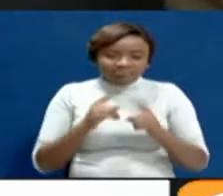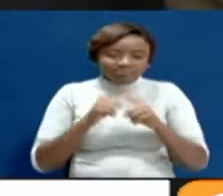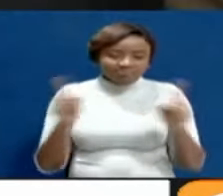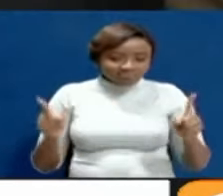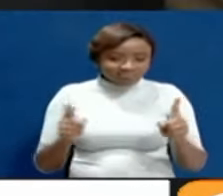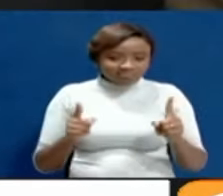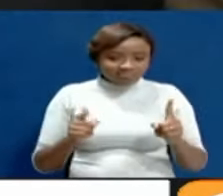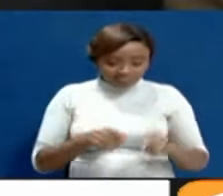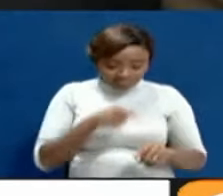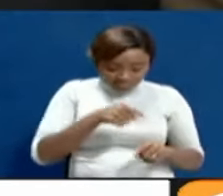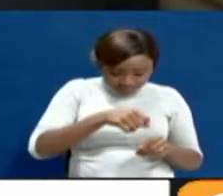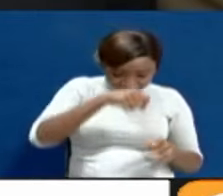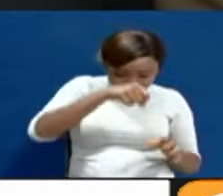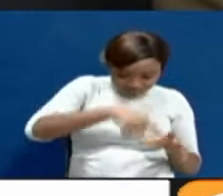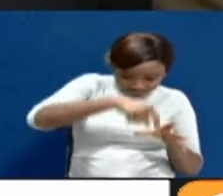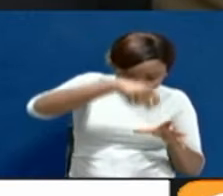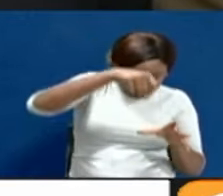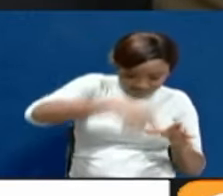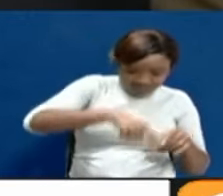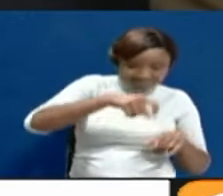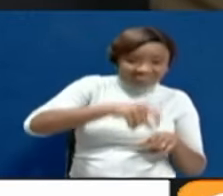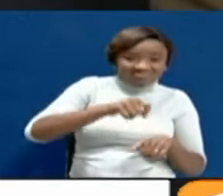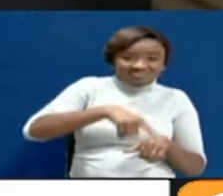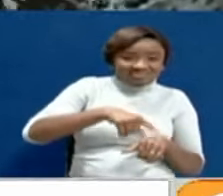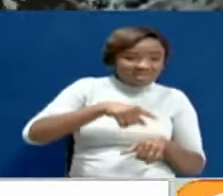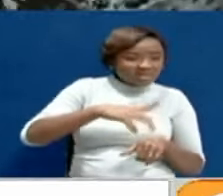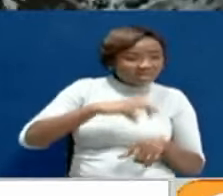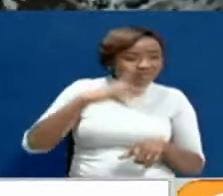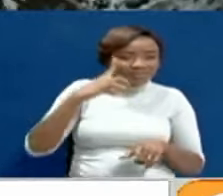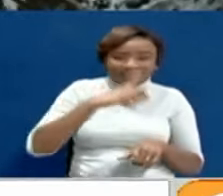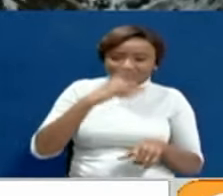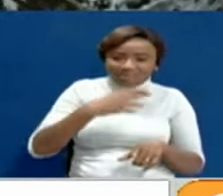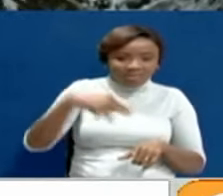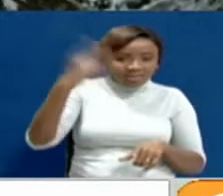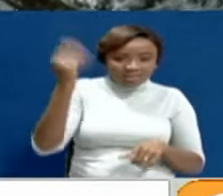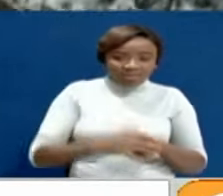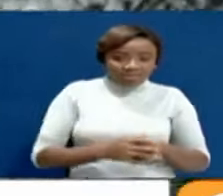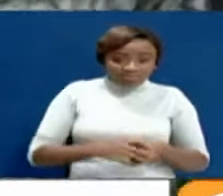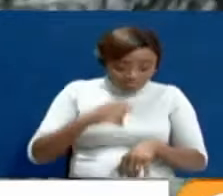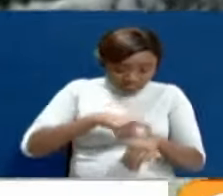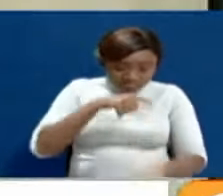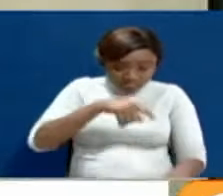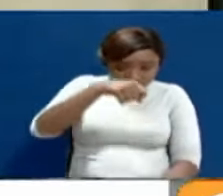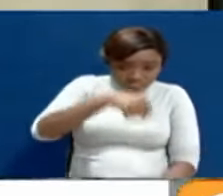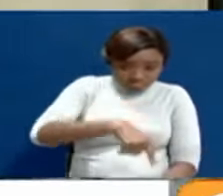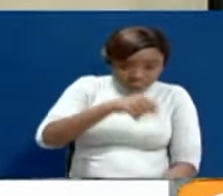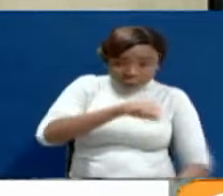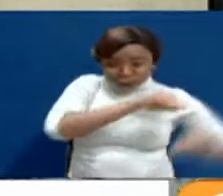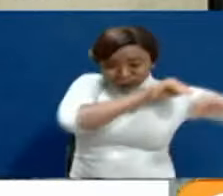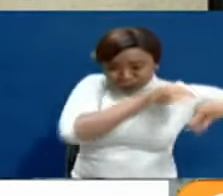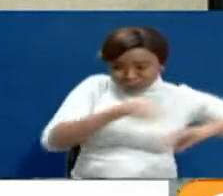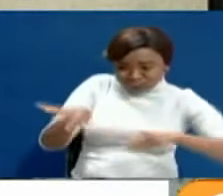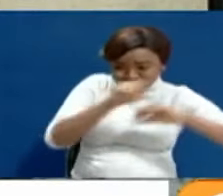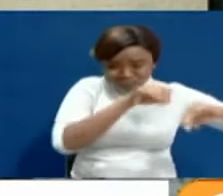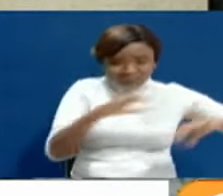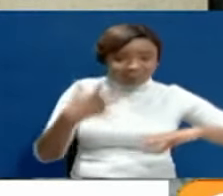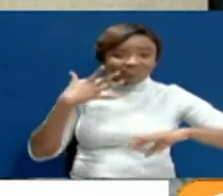Unfortunately, the product that had spilled was a super petrol, which is lethal. At the time of the leak, the oil was flowing at a speed of